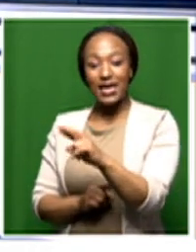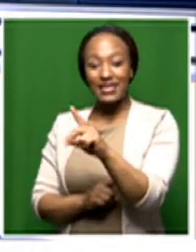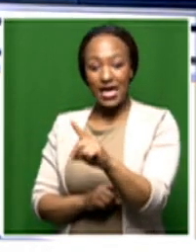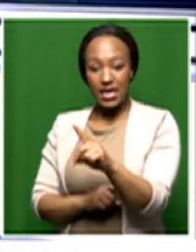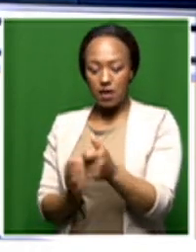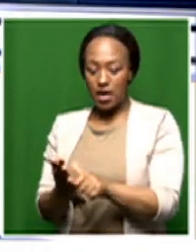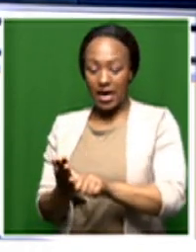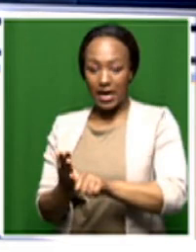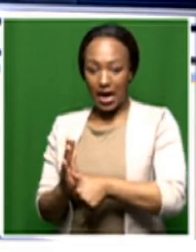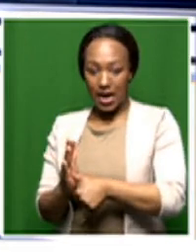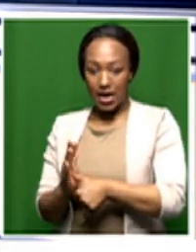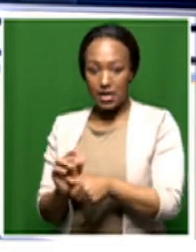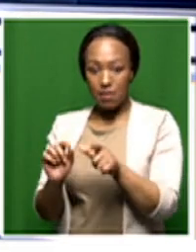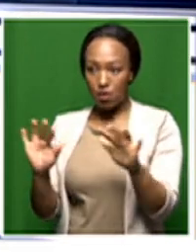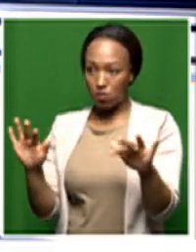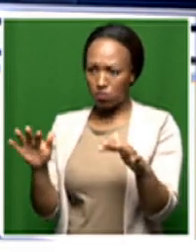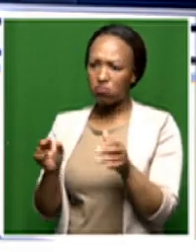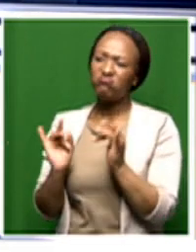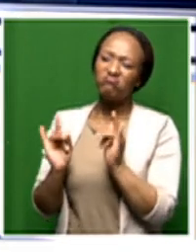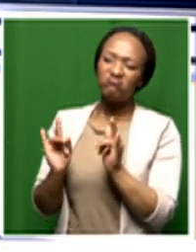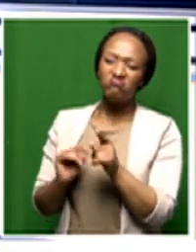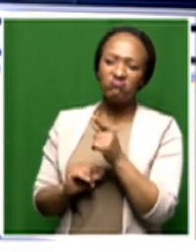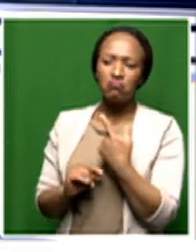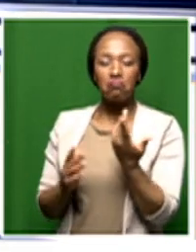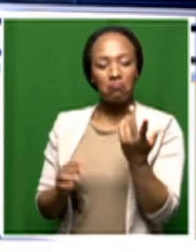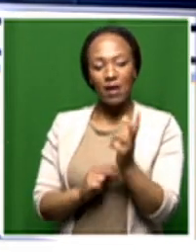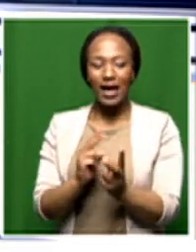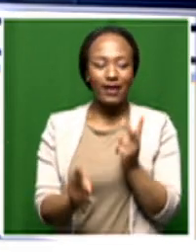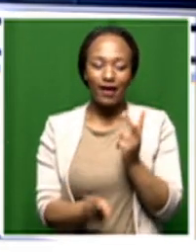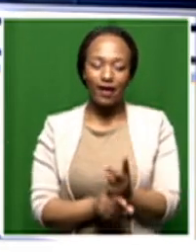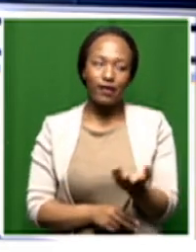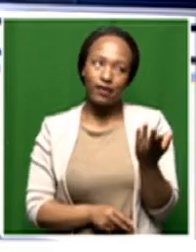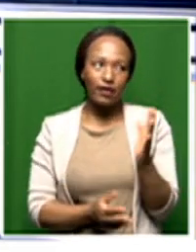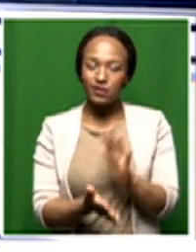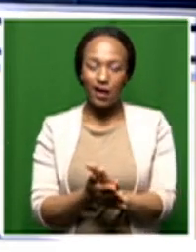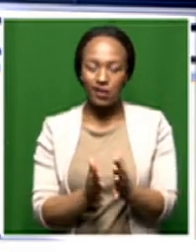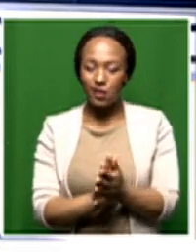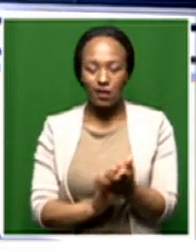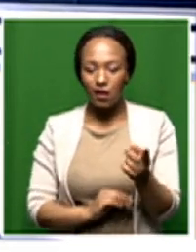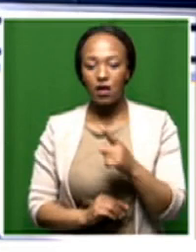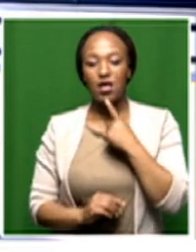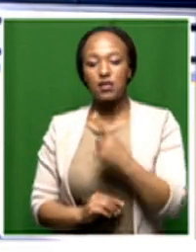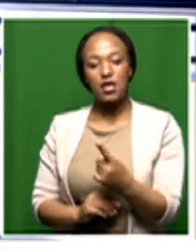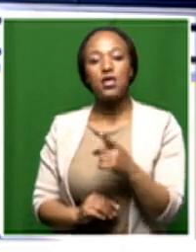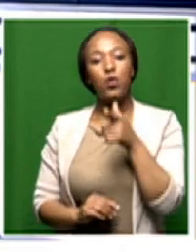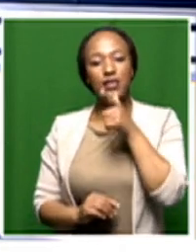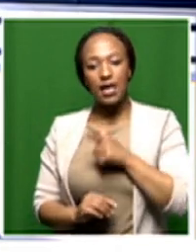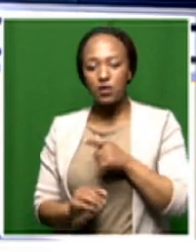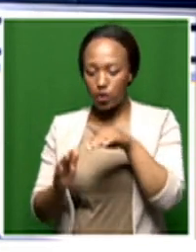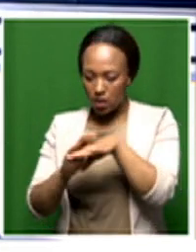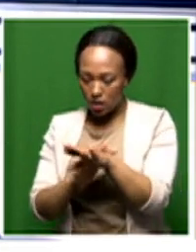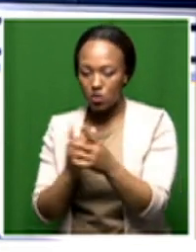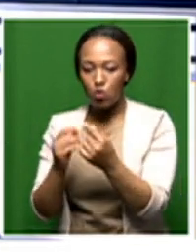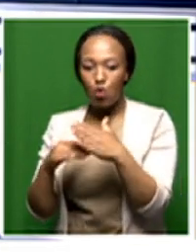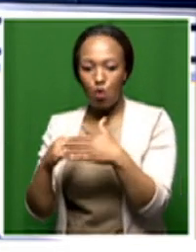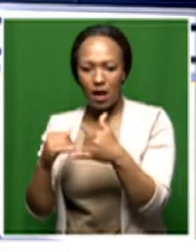people watching this right now are probably thinking, here they go again, SASSA, telling us to go and do things online when